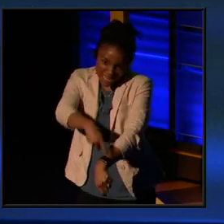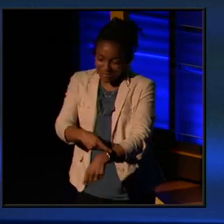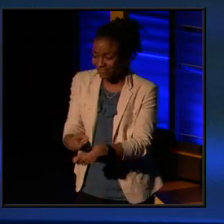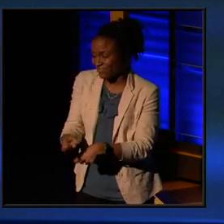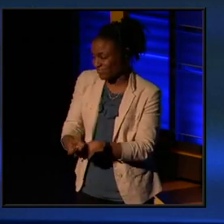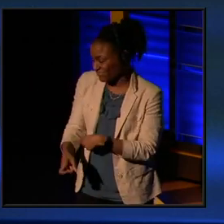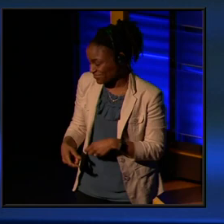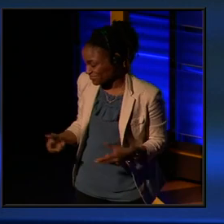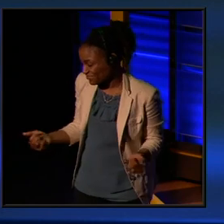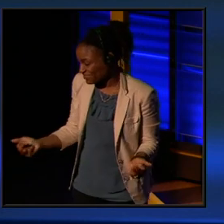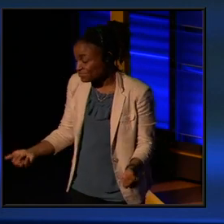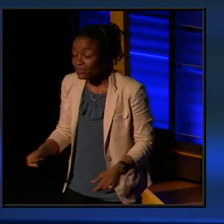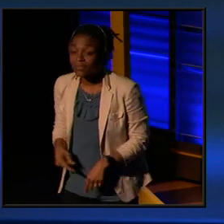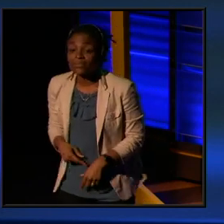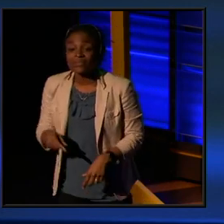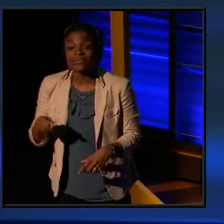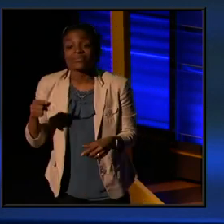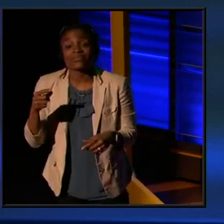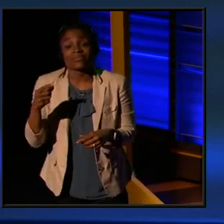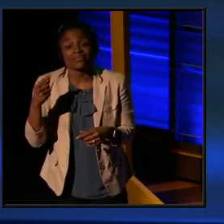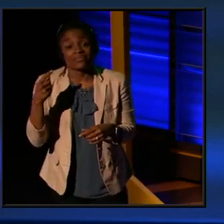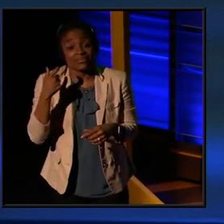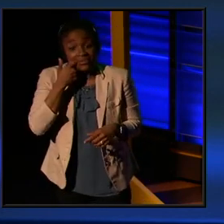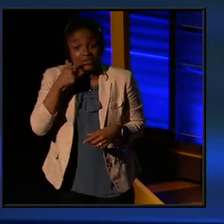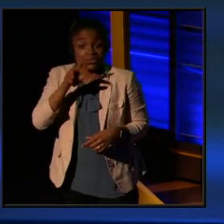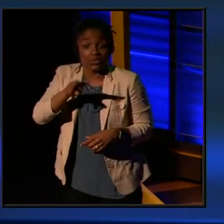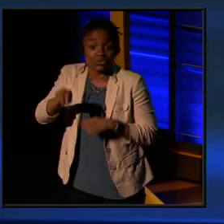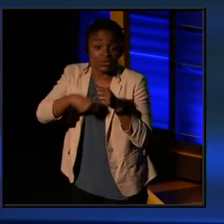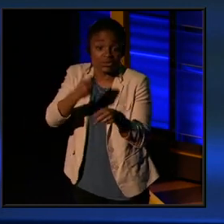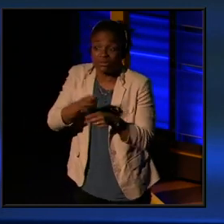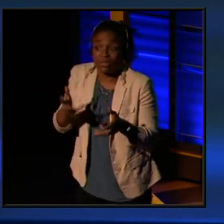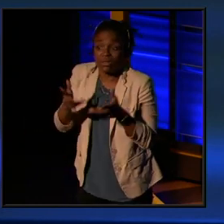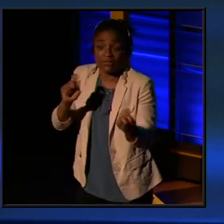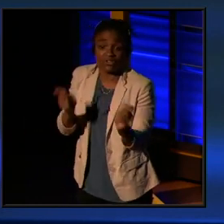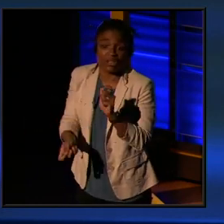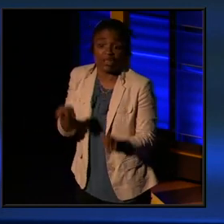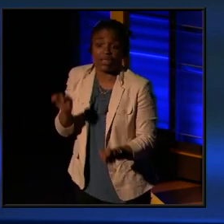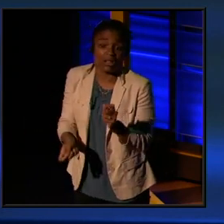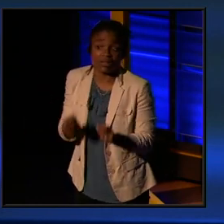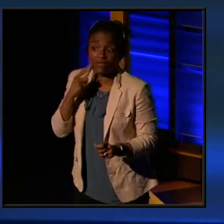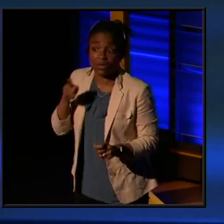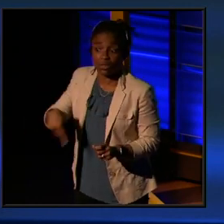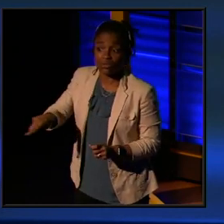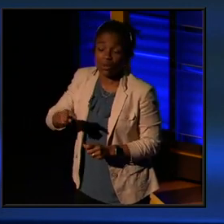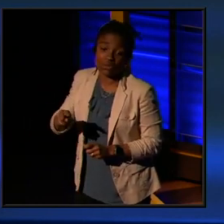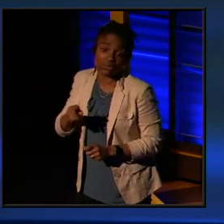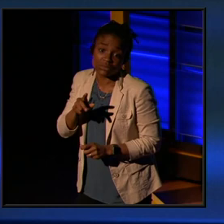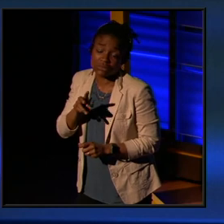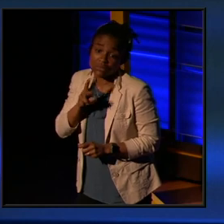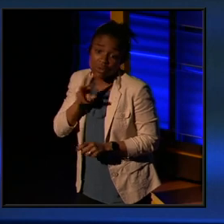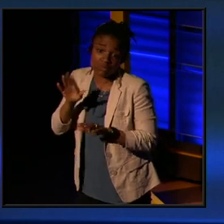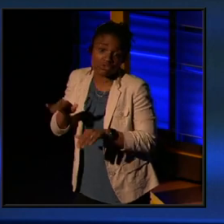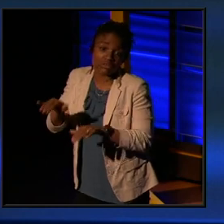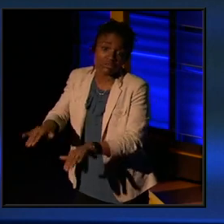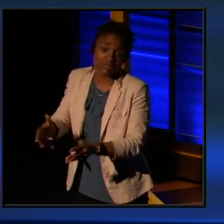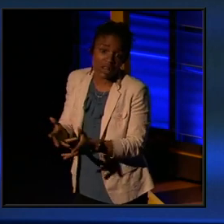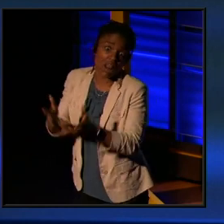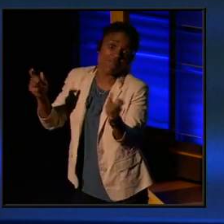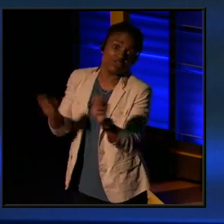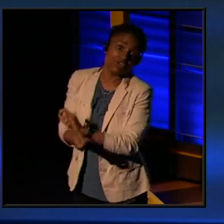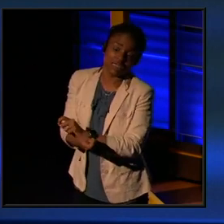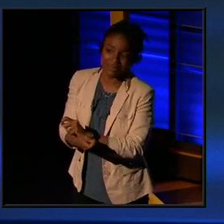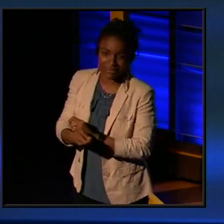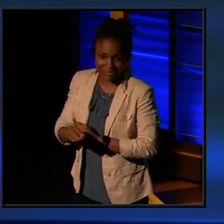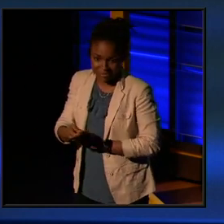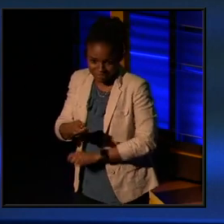in the last 22 years alone, so much has changed with our oceans, and not for the better, to be honest. But at the same time,